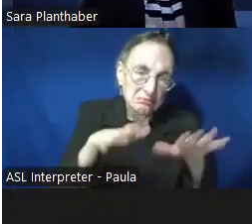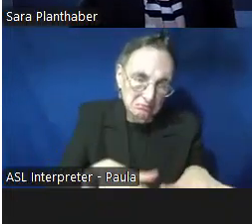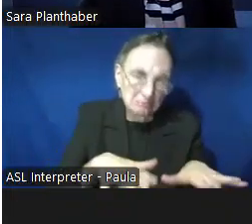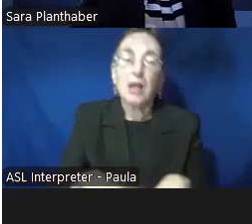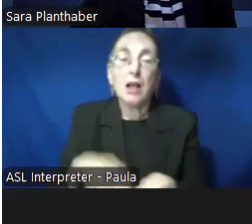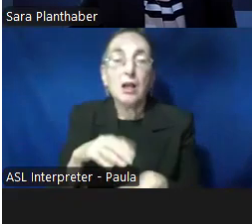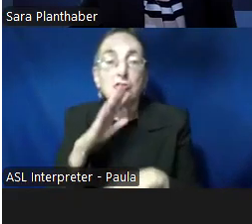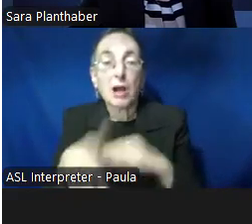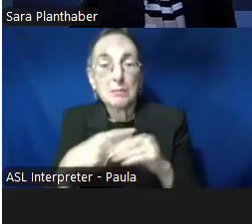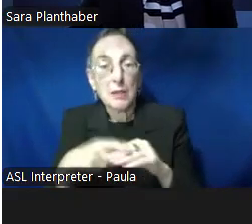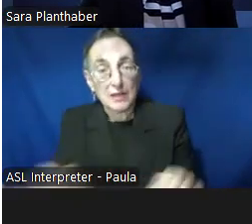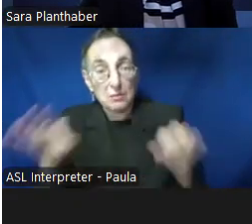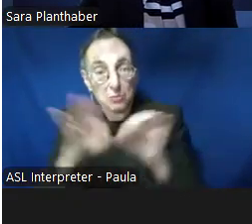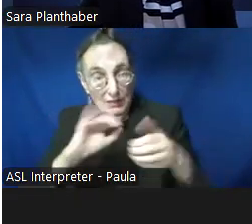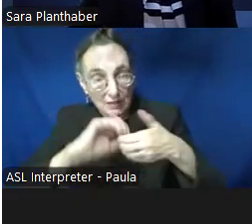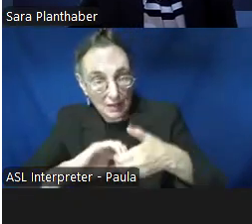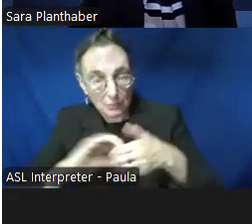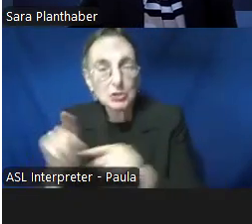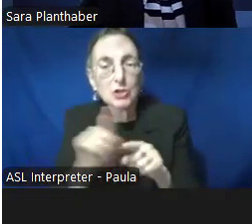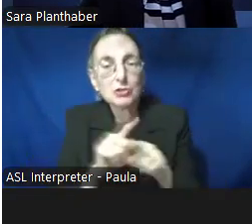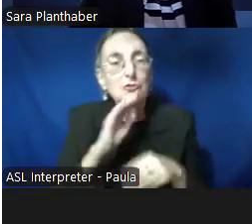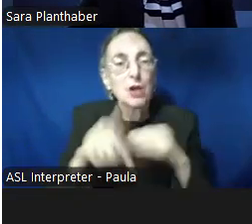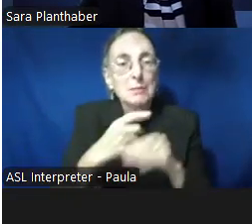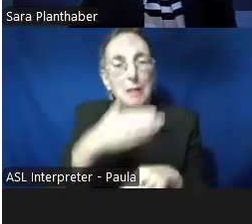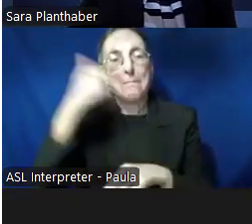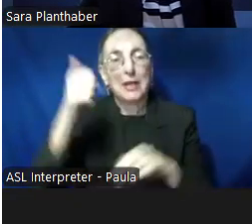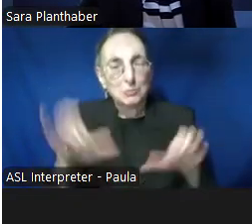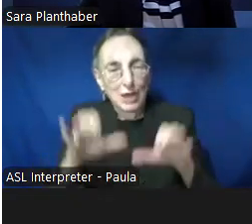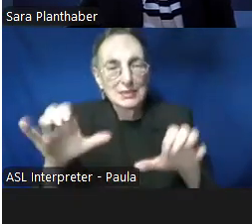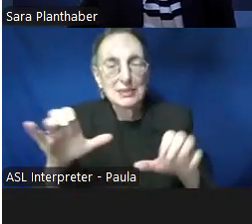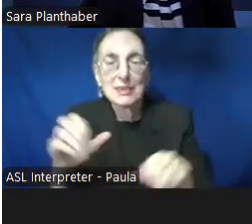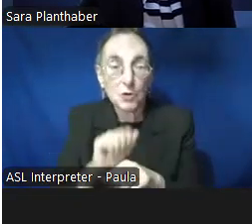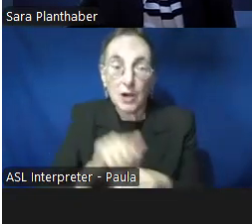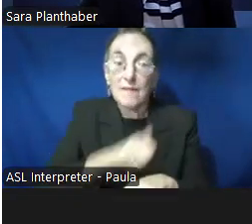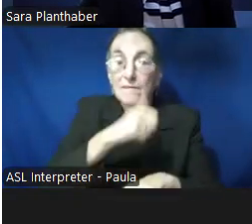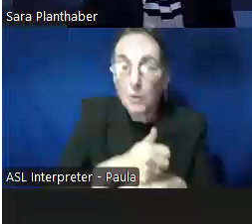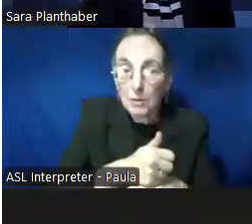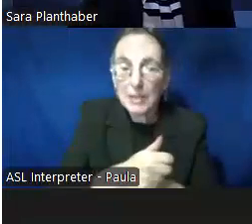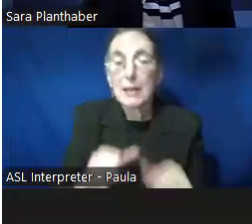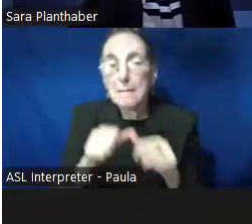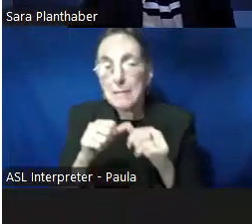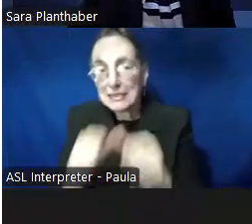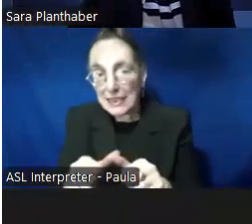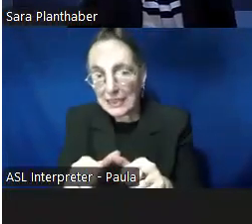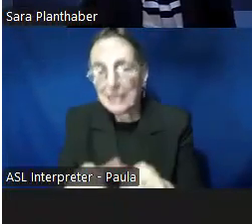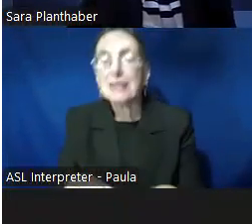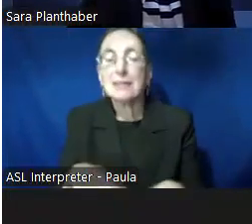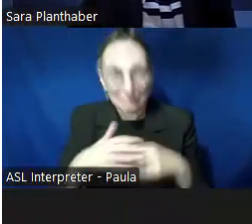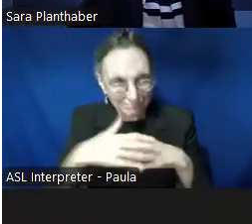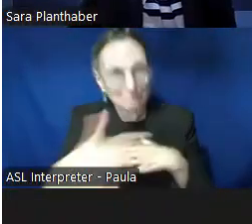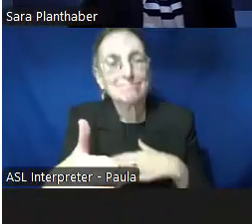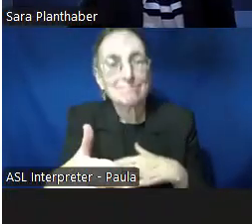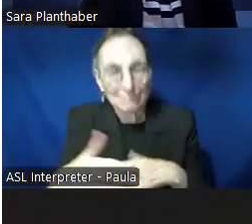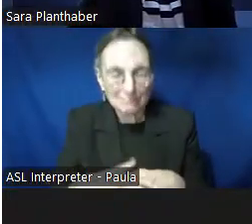also some best practices for forming, maintaining, and sustaining those relationships moving forward. We're then